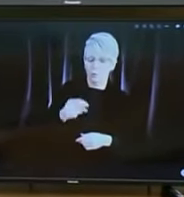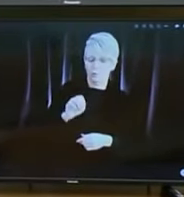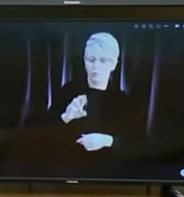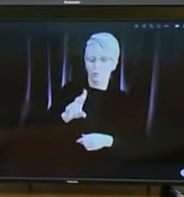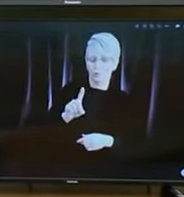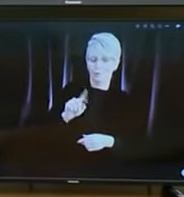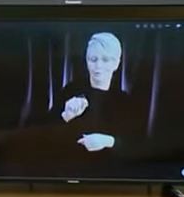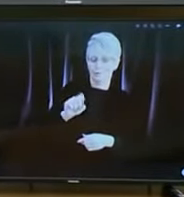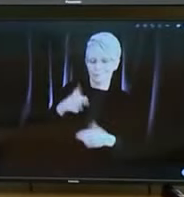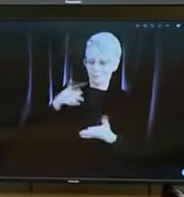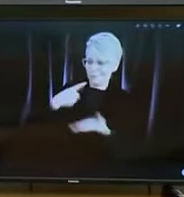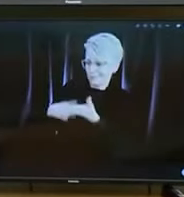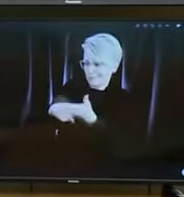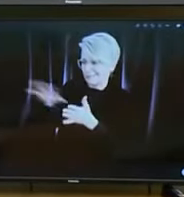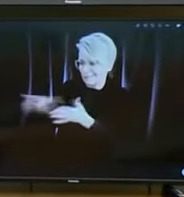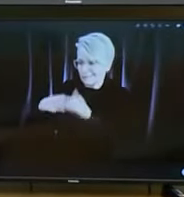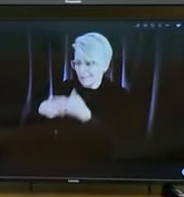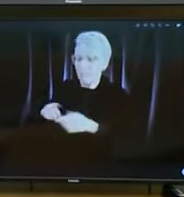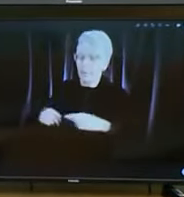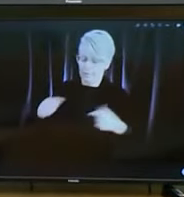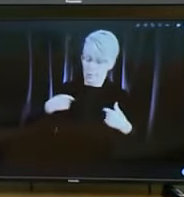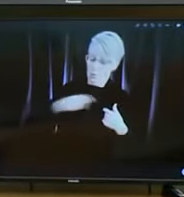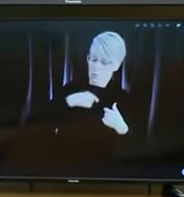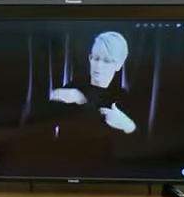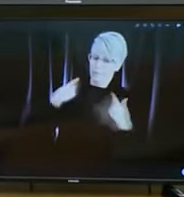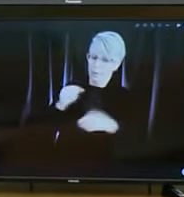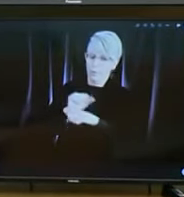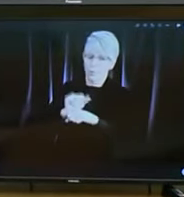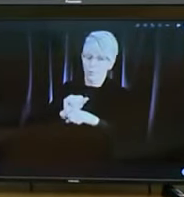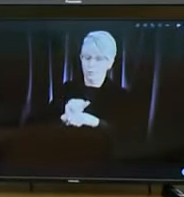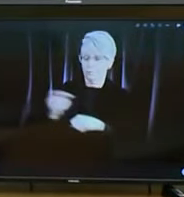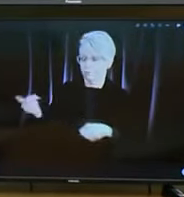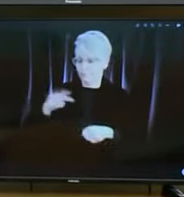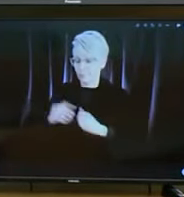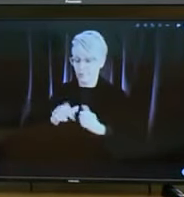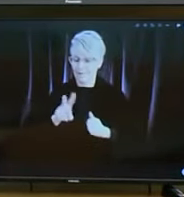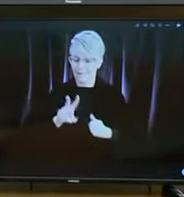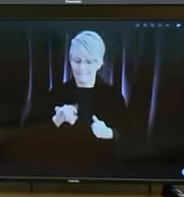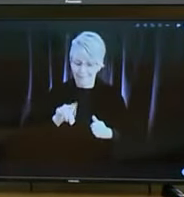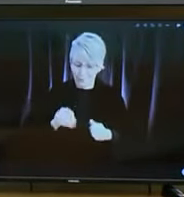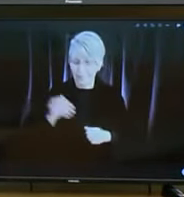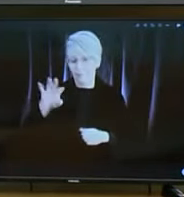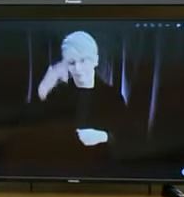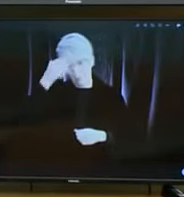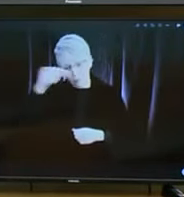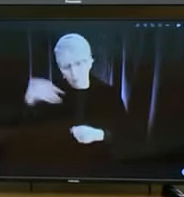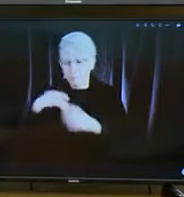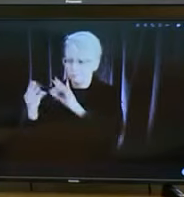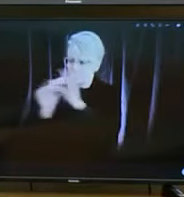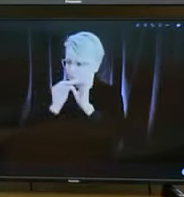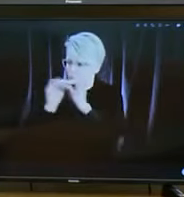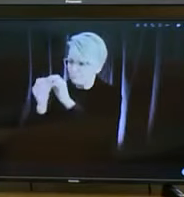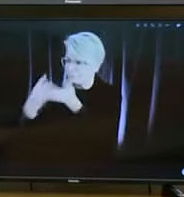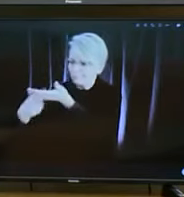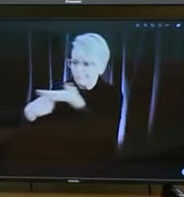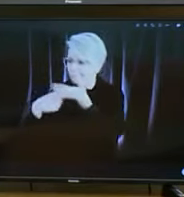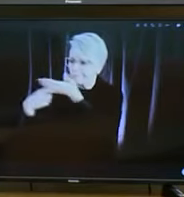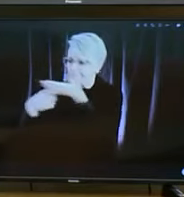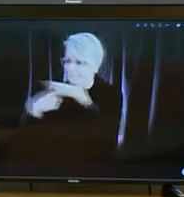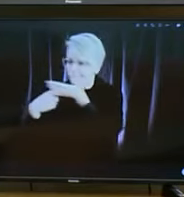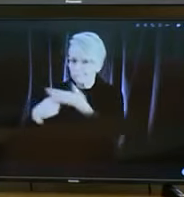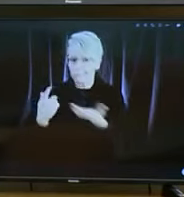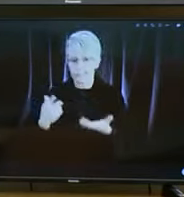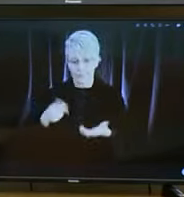that he's had as well but we've been working with Dr. Gertz and Vito Intervac and the federal government on what is a you know a very good